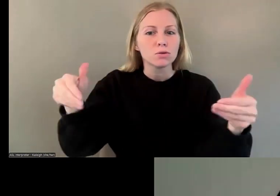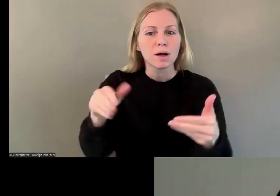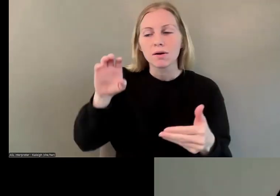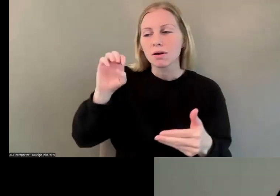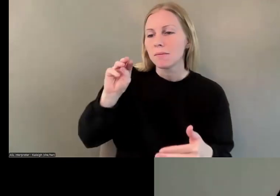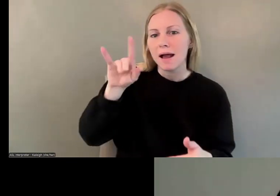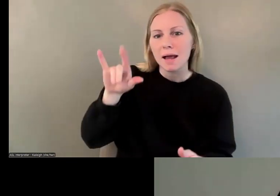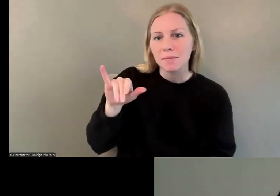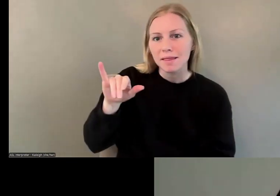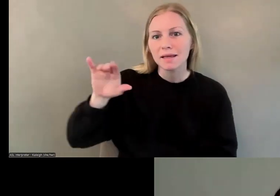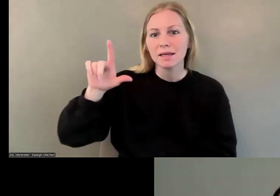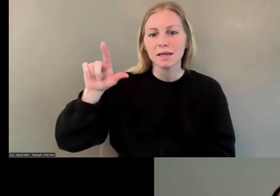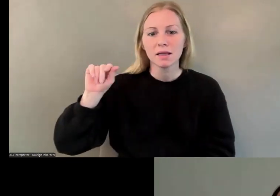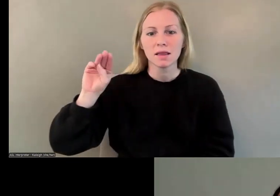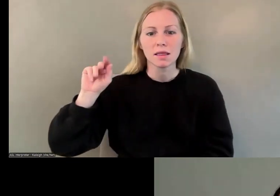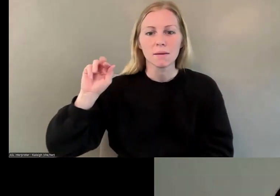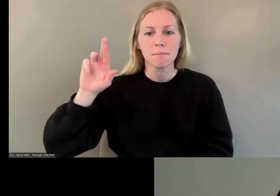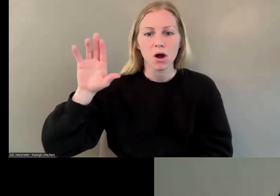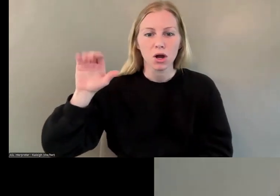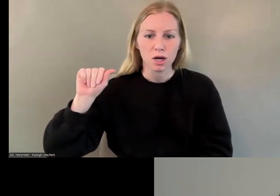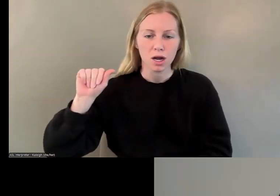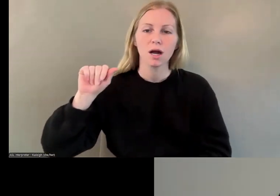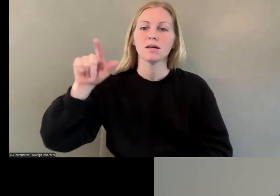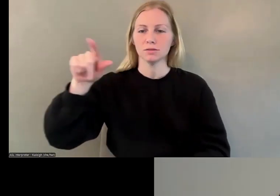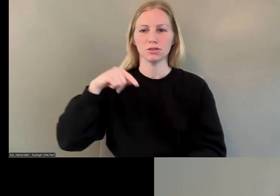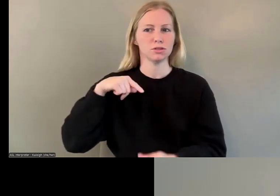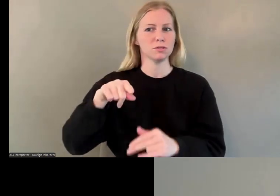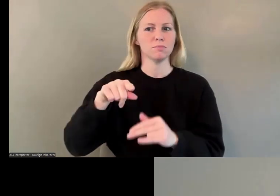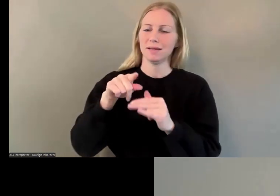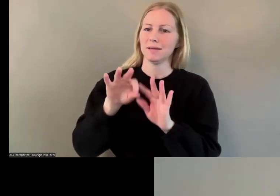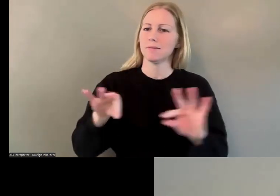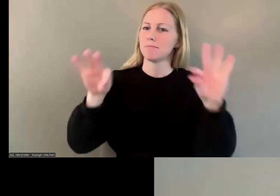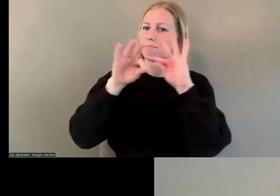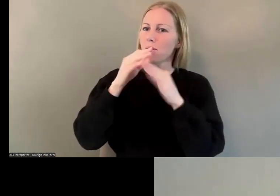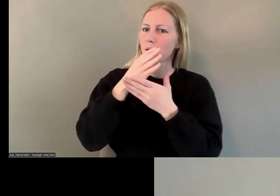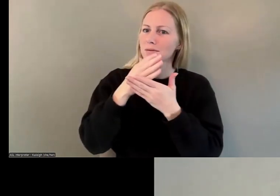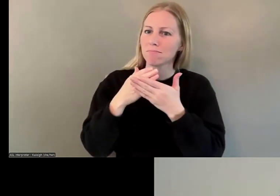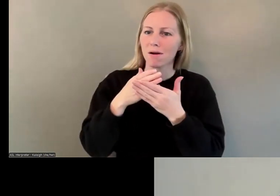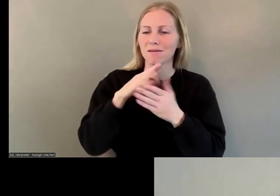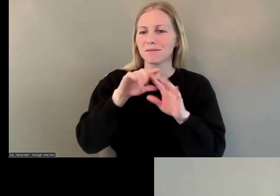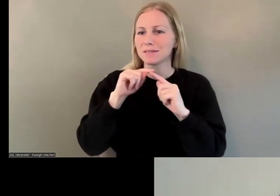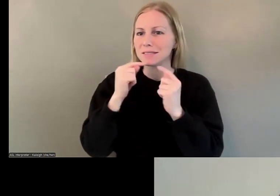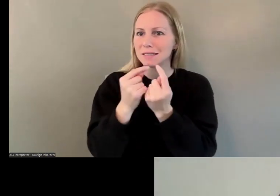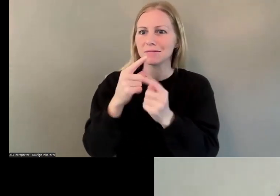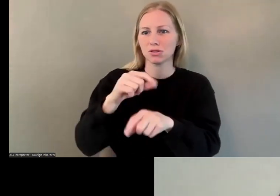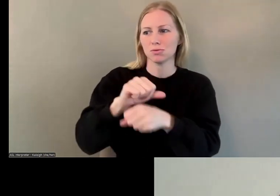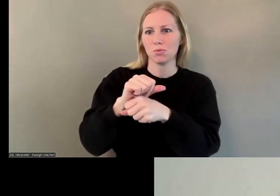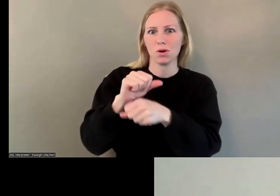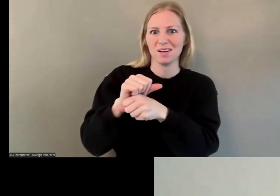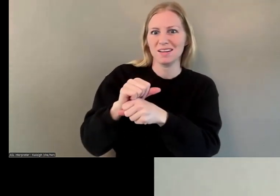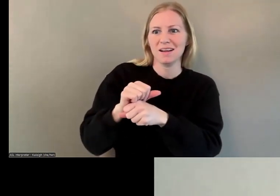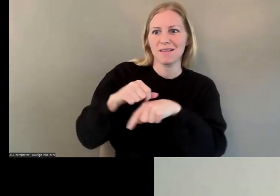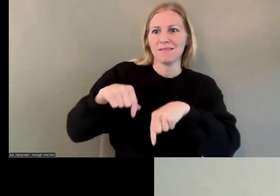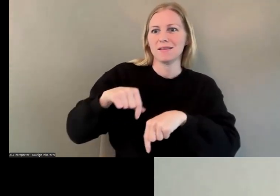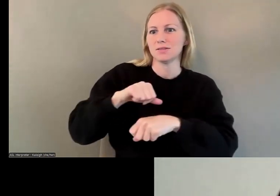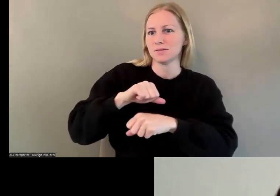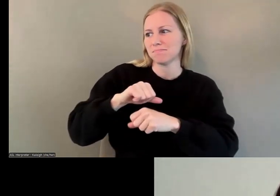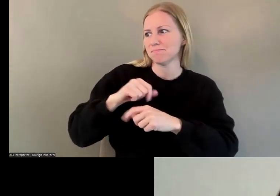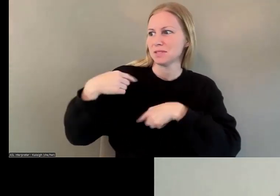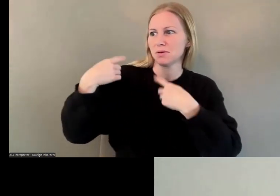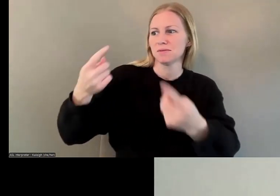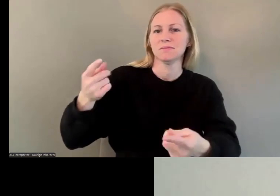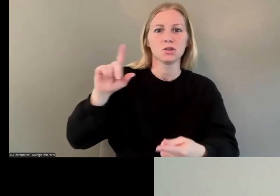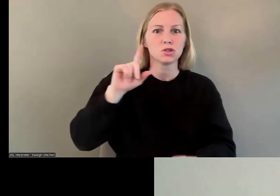part of our team working on these issues since 2020. We're so grateful for her skills and dedication to this work. Emily began